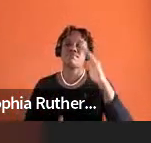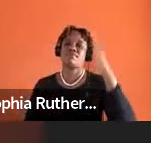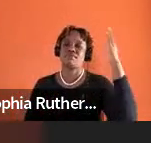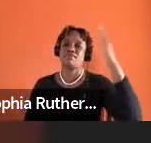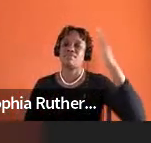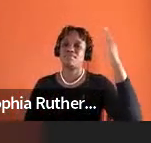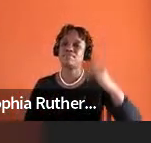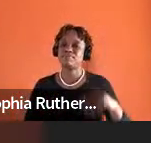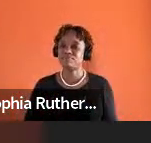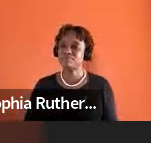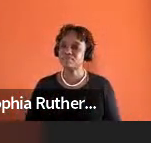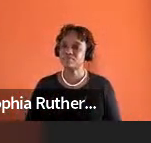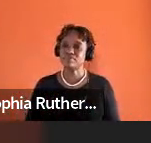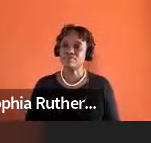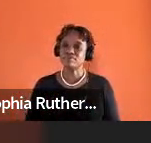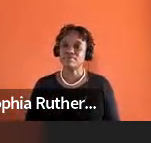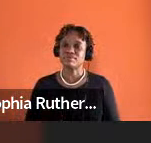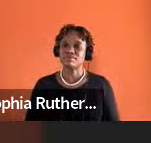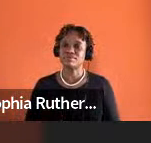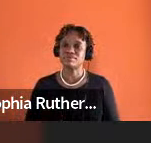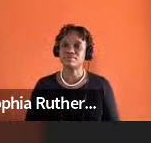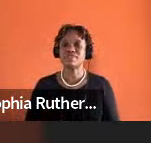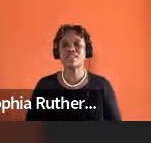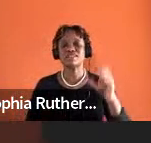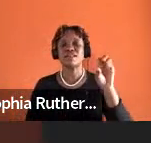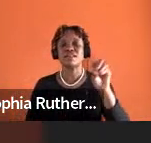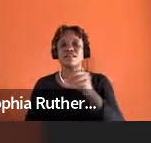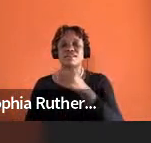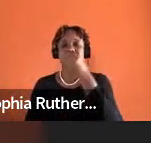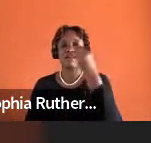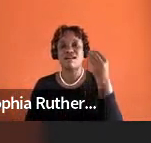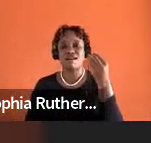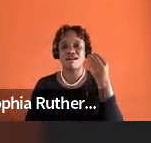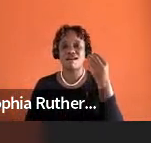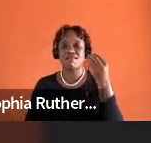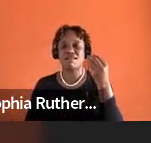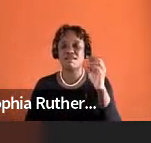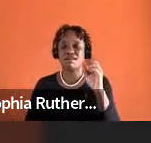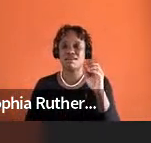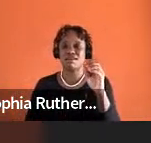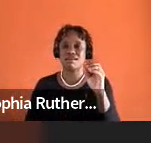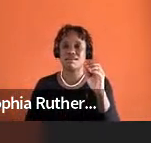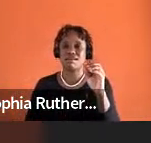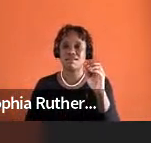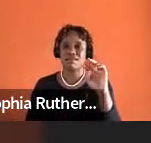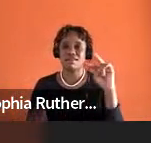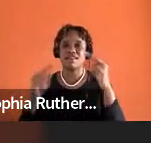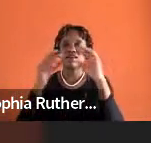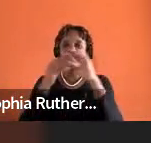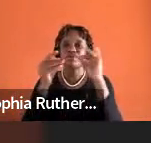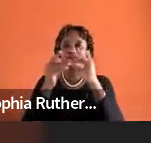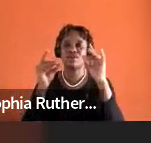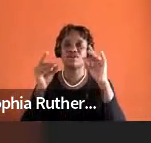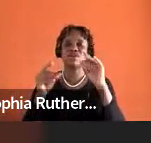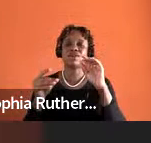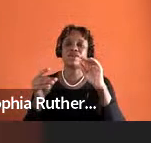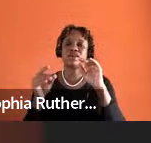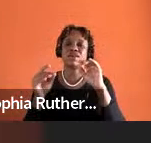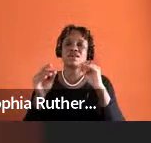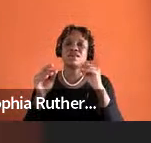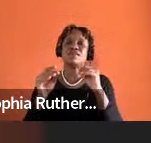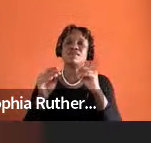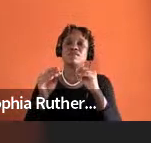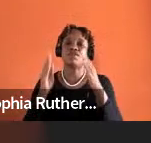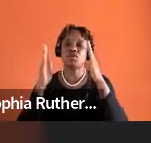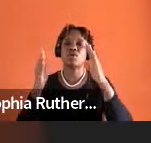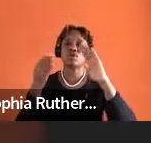And of course, you're going to the other spectrum now, looking at it takes a village, looking at